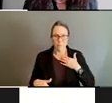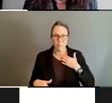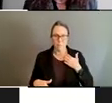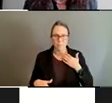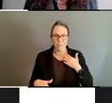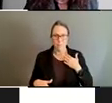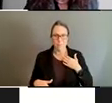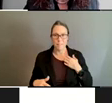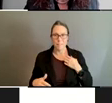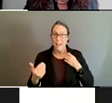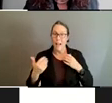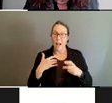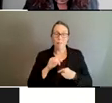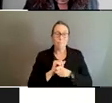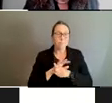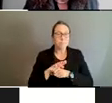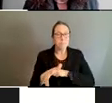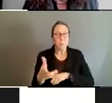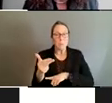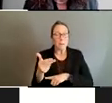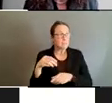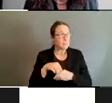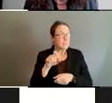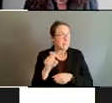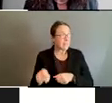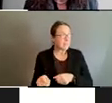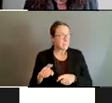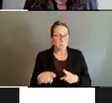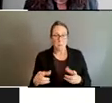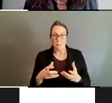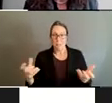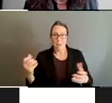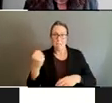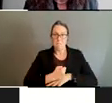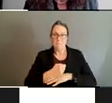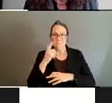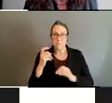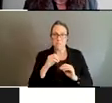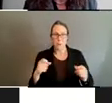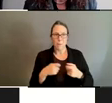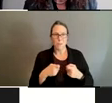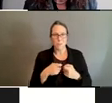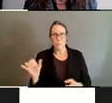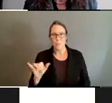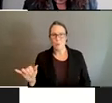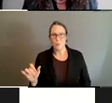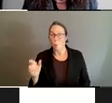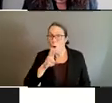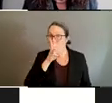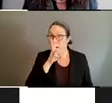there are plenty of hotels in this big state, but just many of them weren't open because they didn't have electricity or